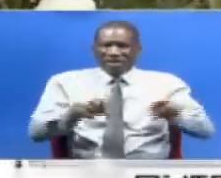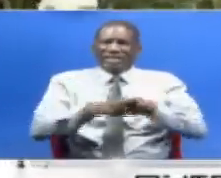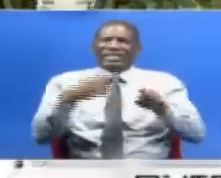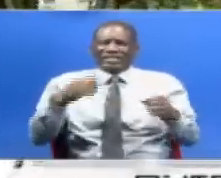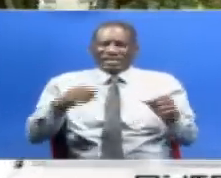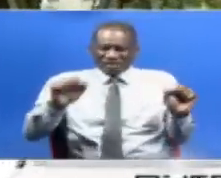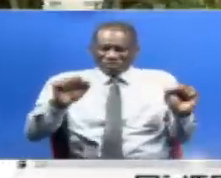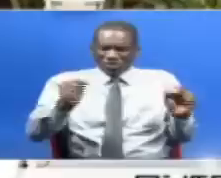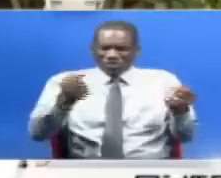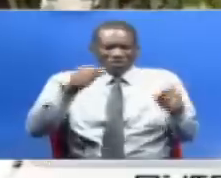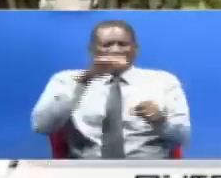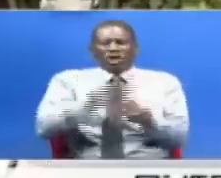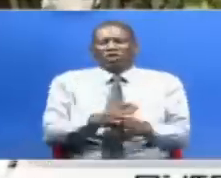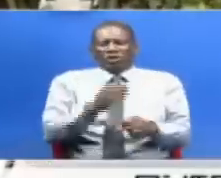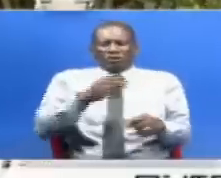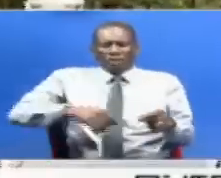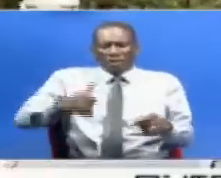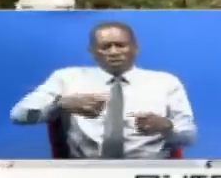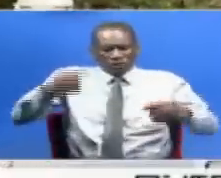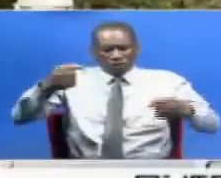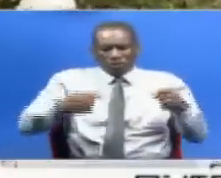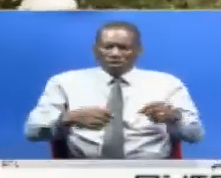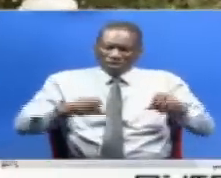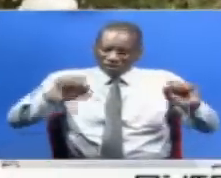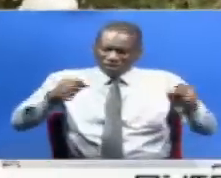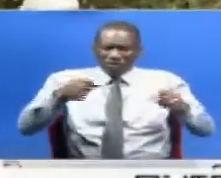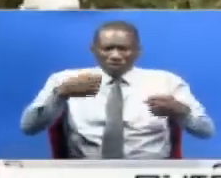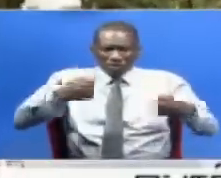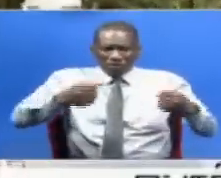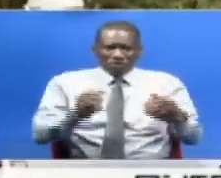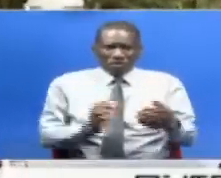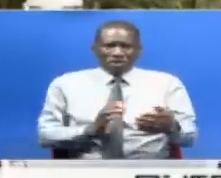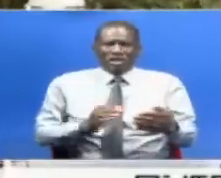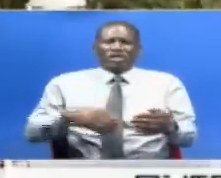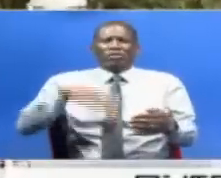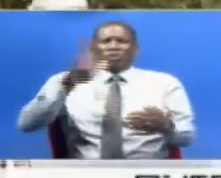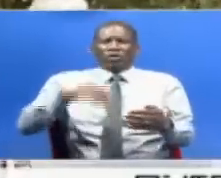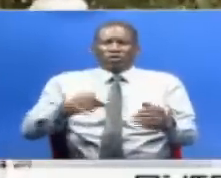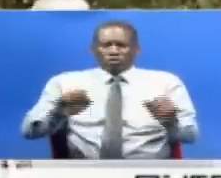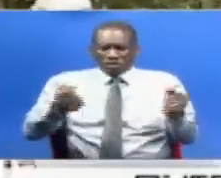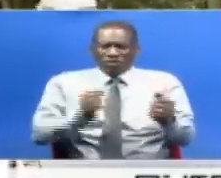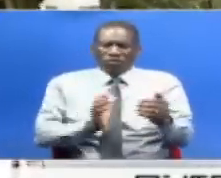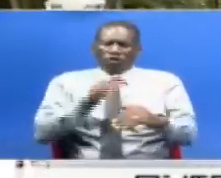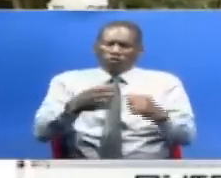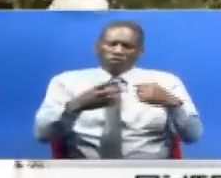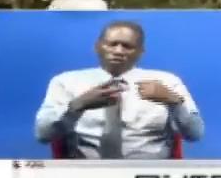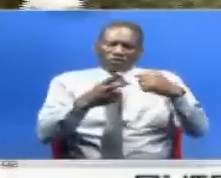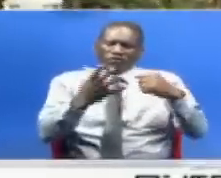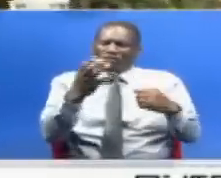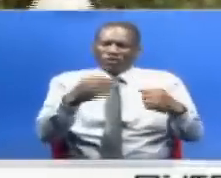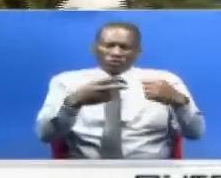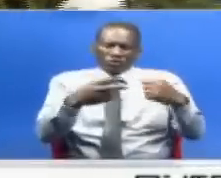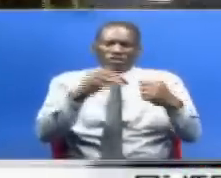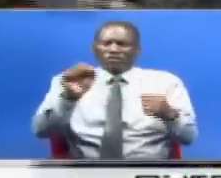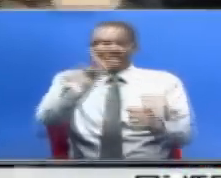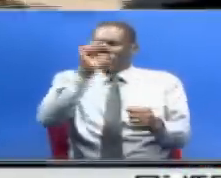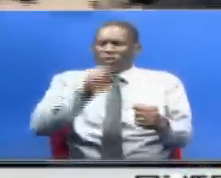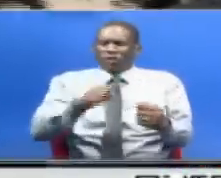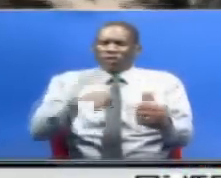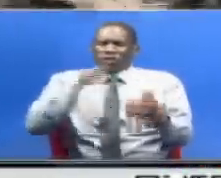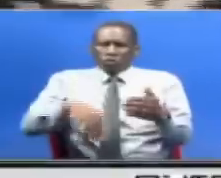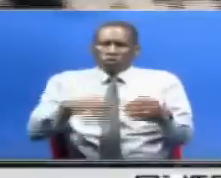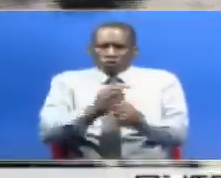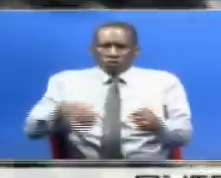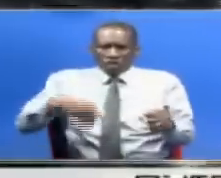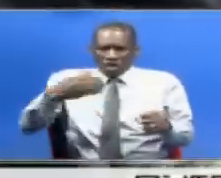are huge. When we look at the savings, it's more than, you save more than 50 to 70% of what you would do on a daily running. That's on